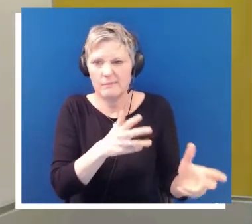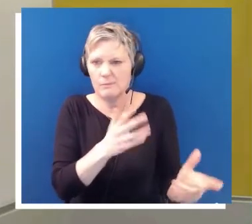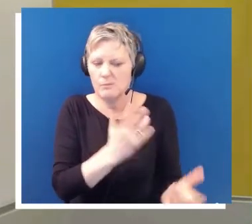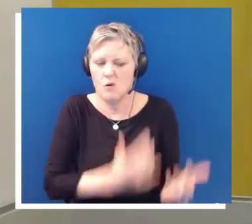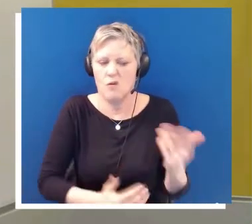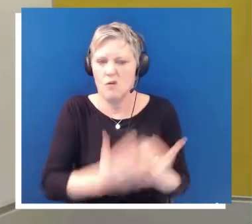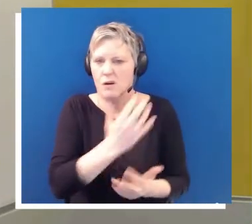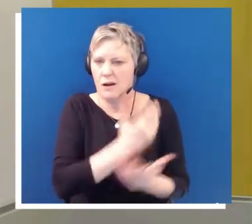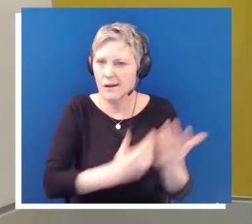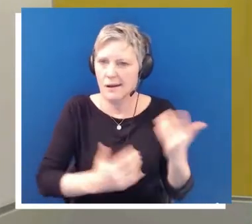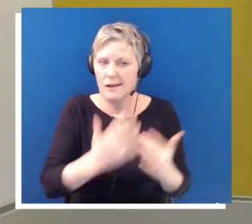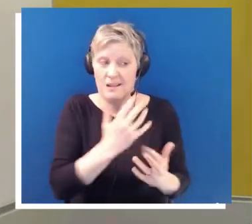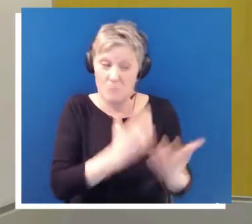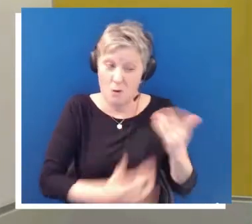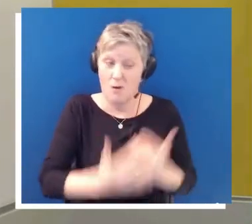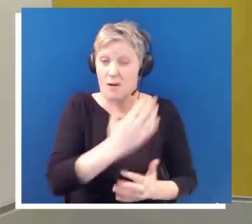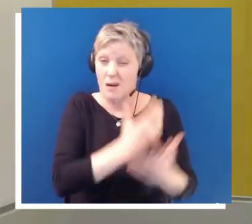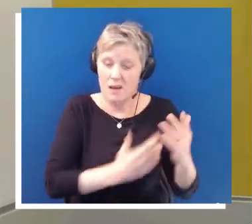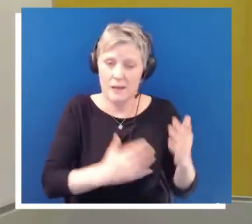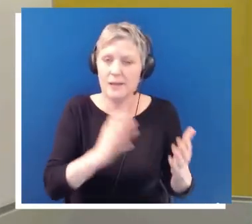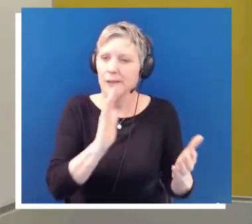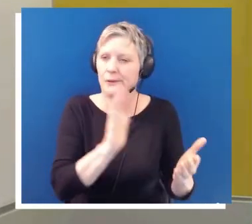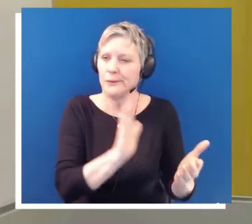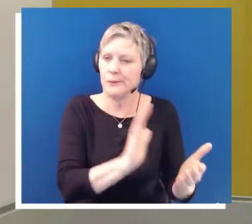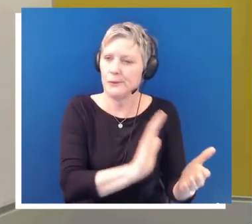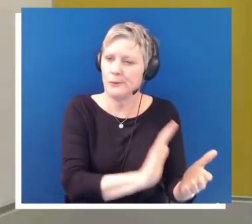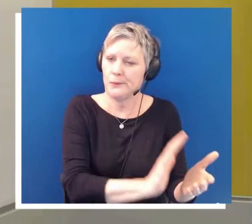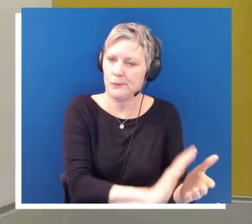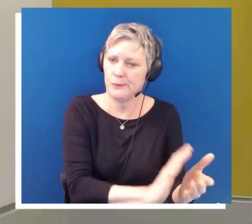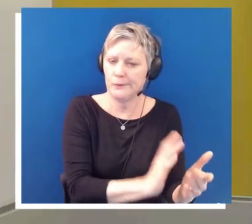Then I'm going to lower it to a simmer.